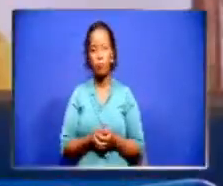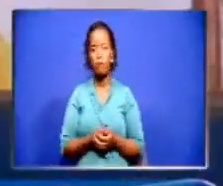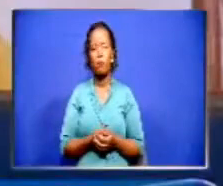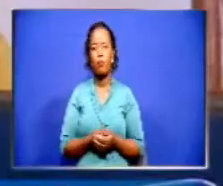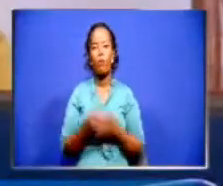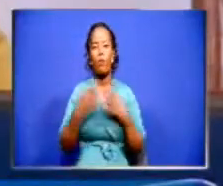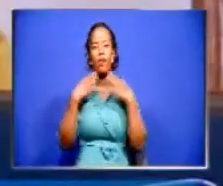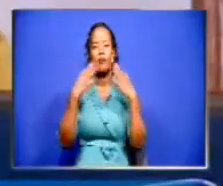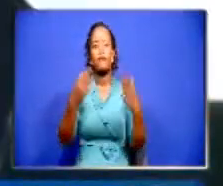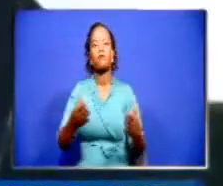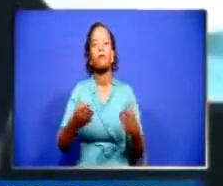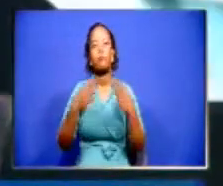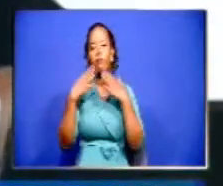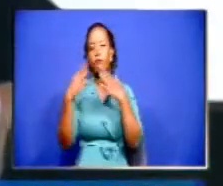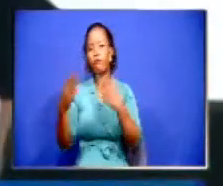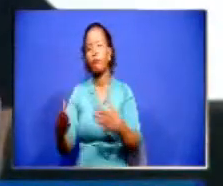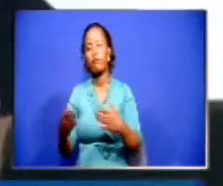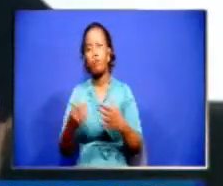Thank you.